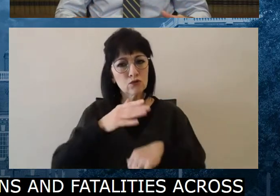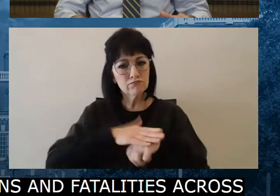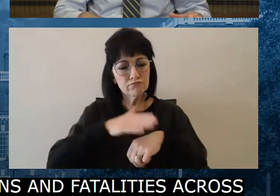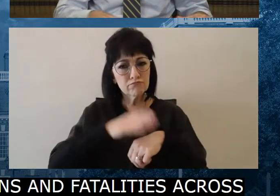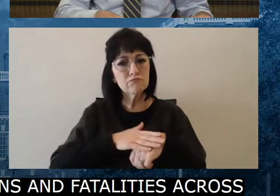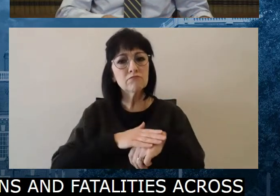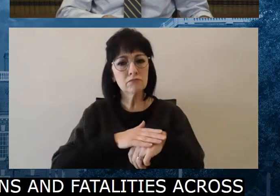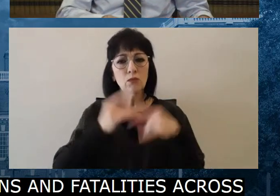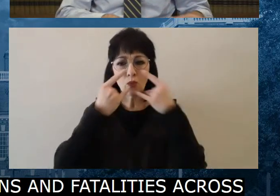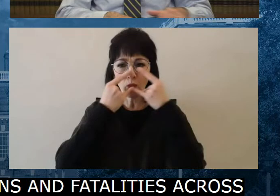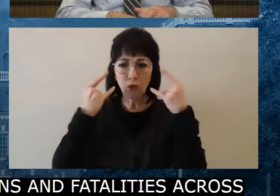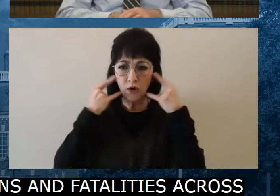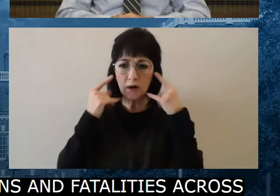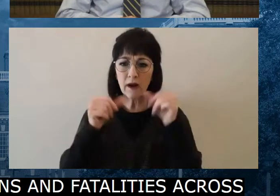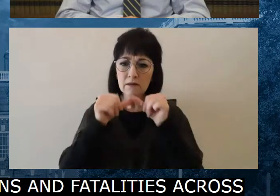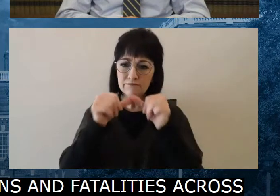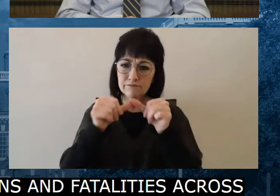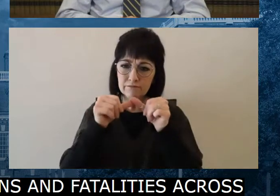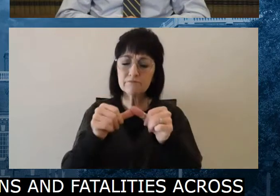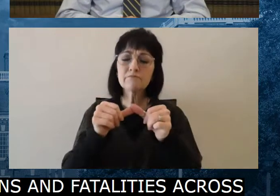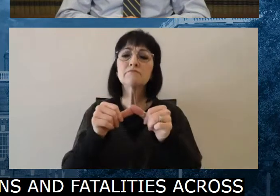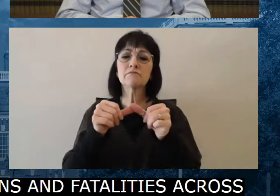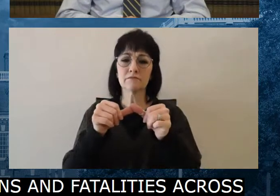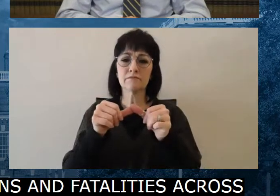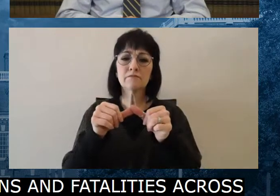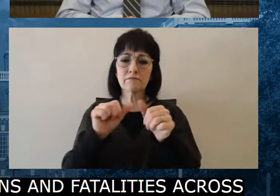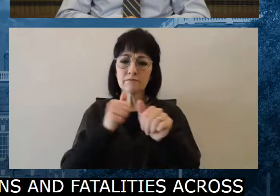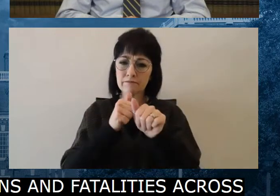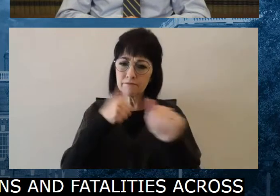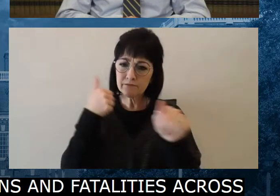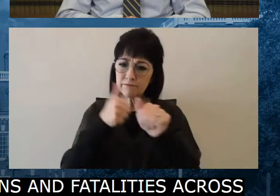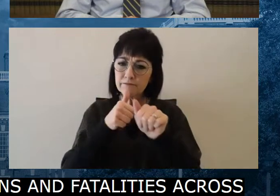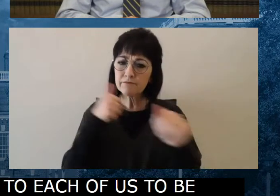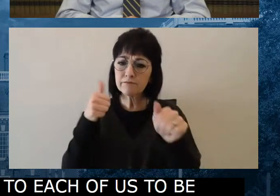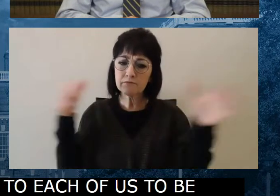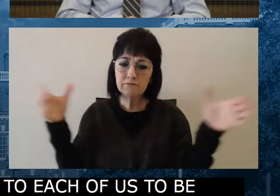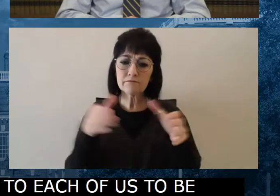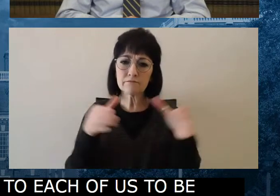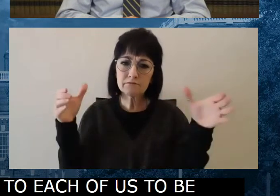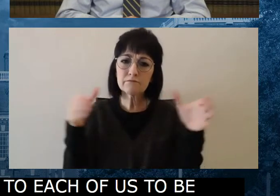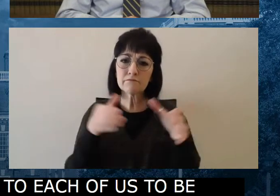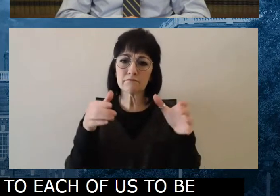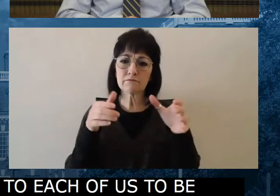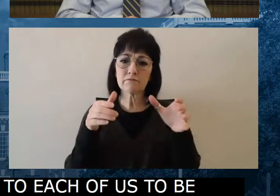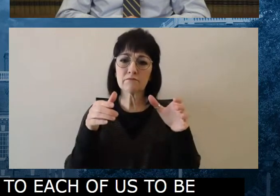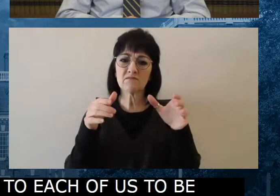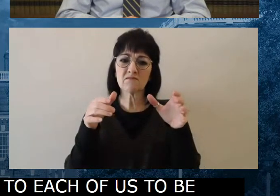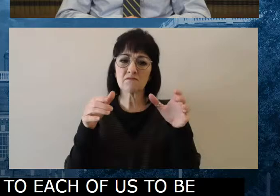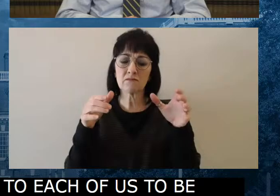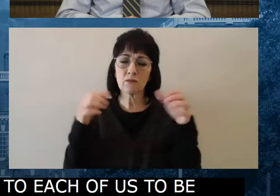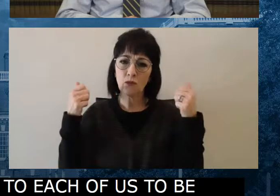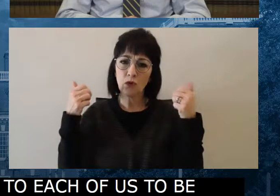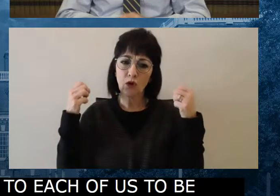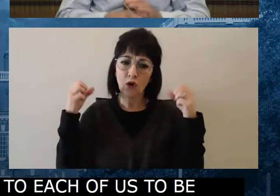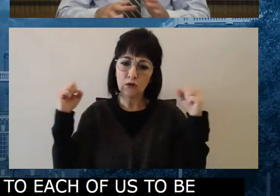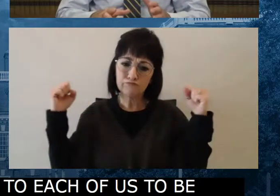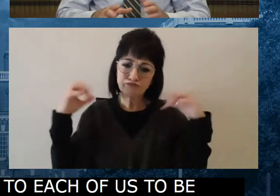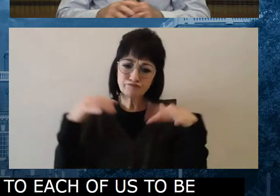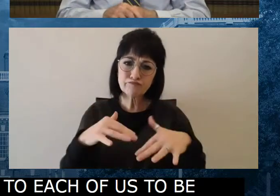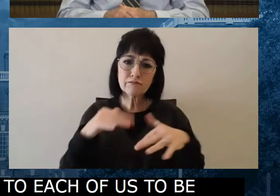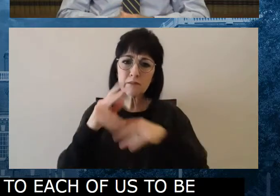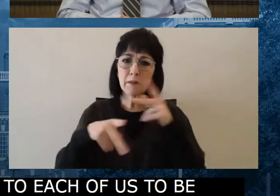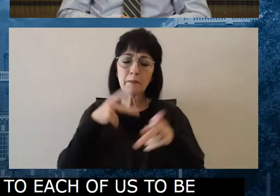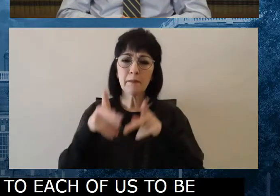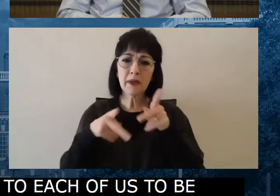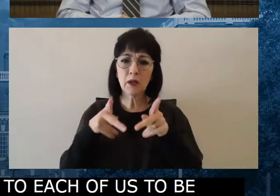distanced, avoiding social gatherings where that's not occurring, and just being cautious. We did